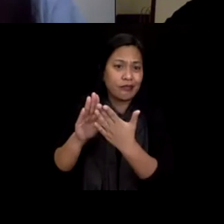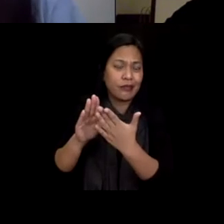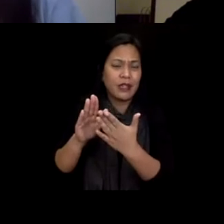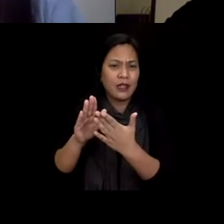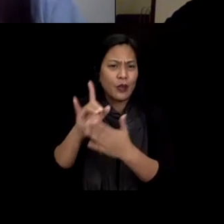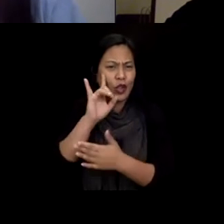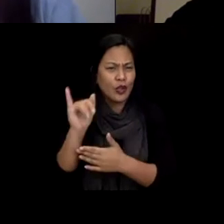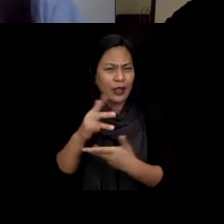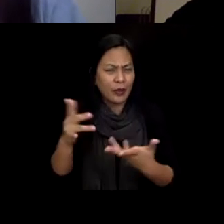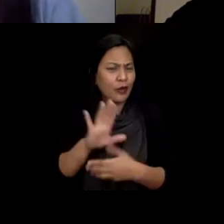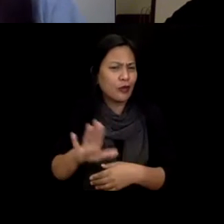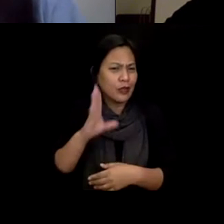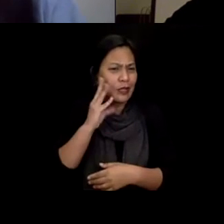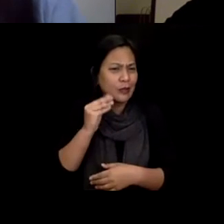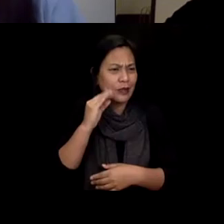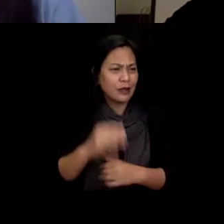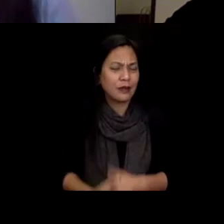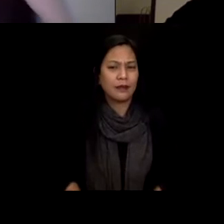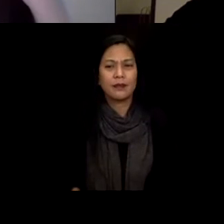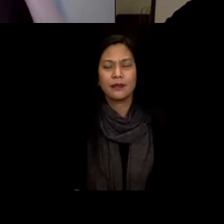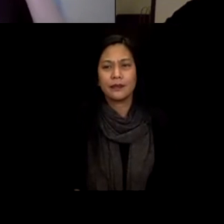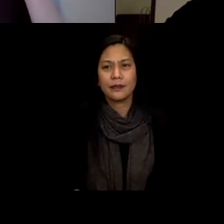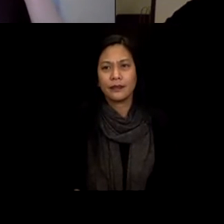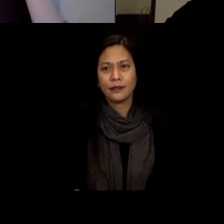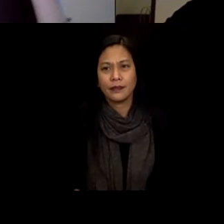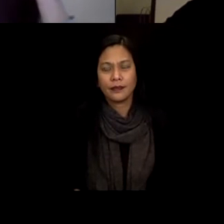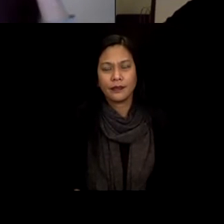Thank you. Yeah, that's a lot.